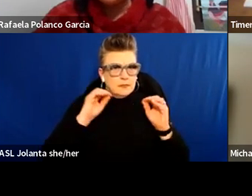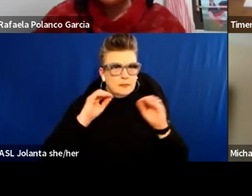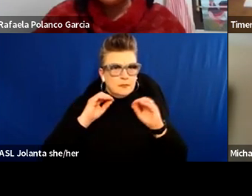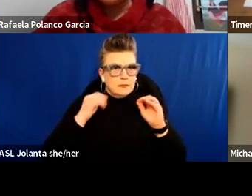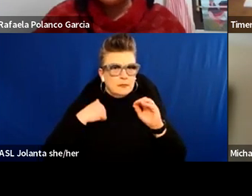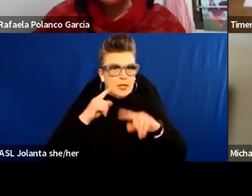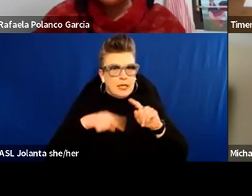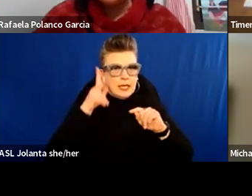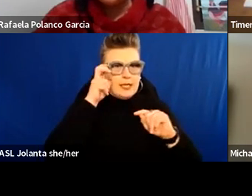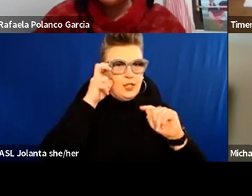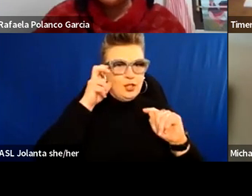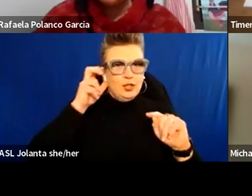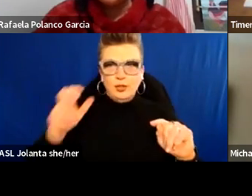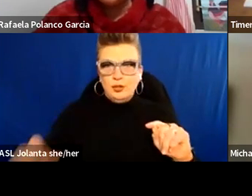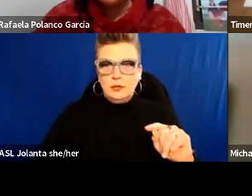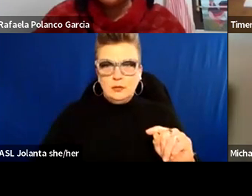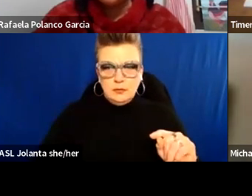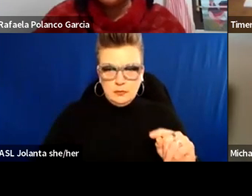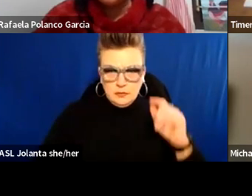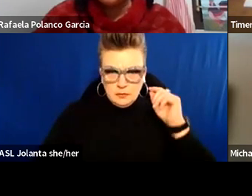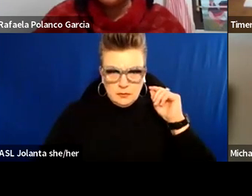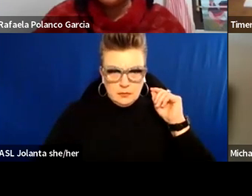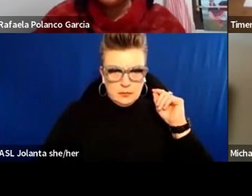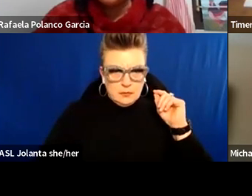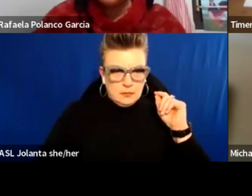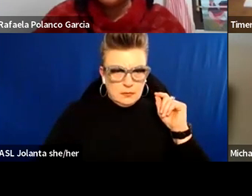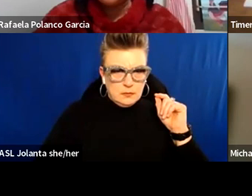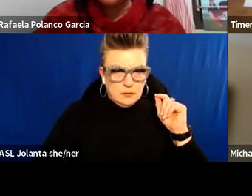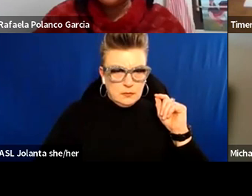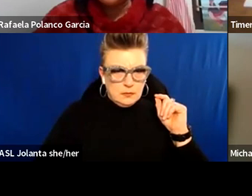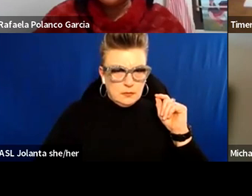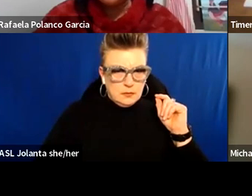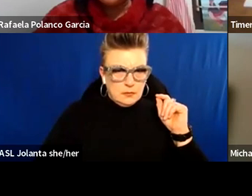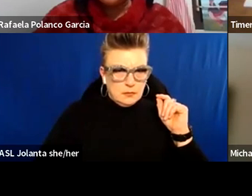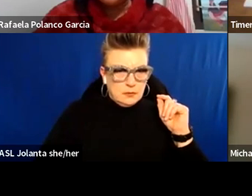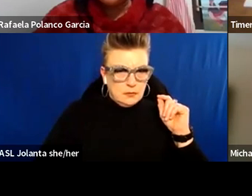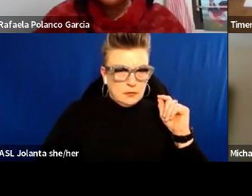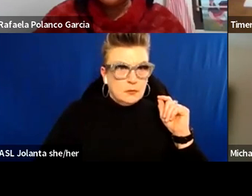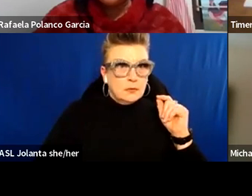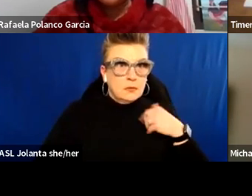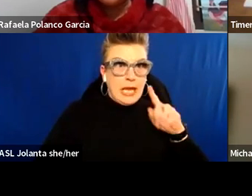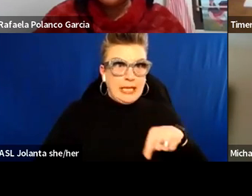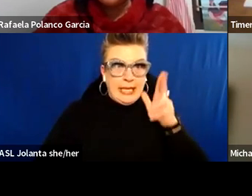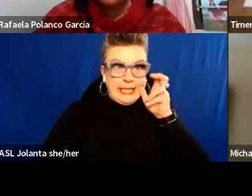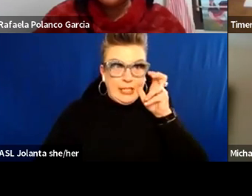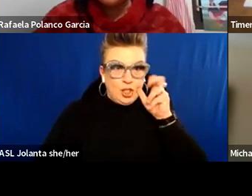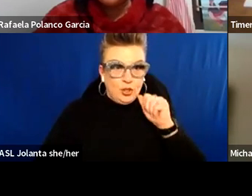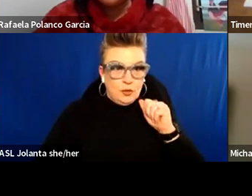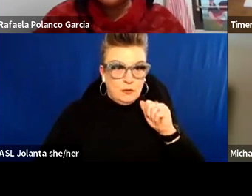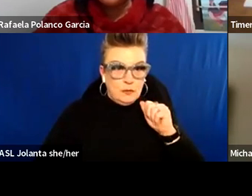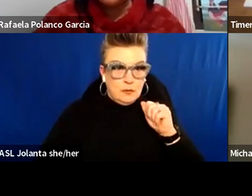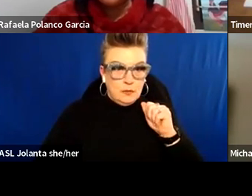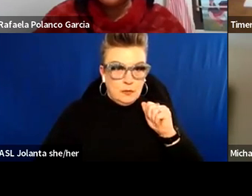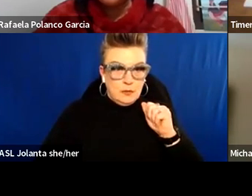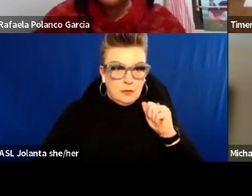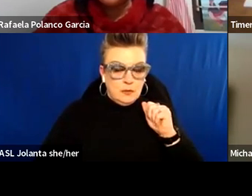think this because i've been here since i went to school for example this school is a great one and who wants to leave